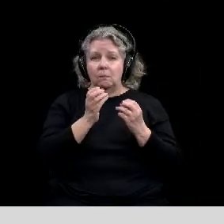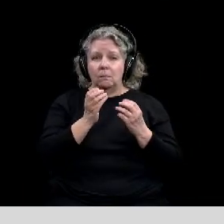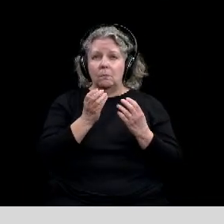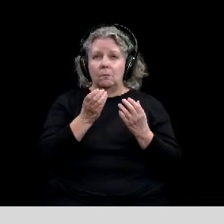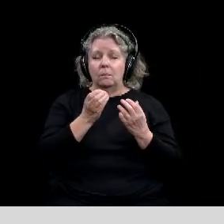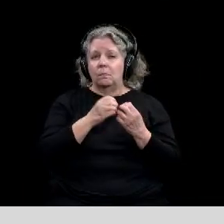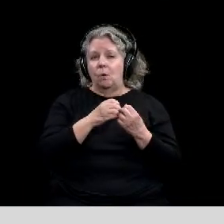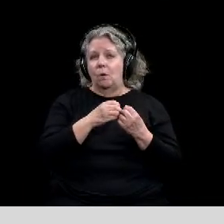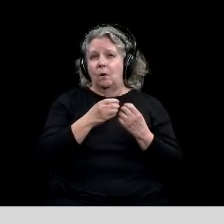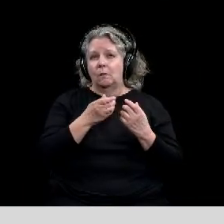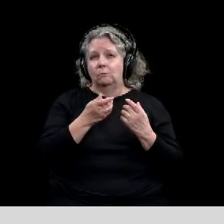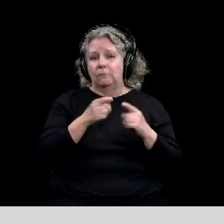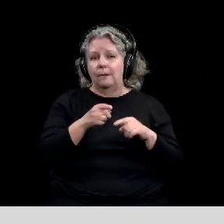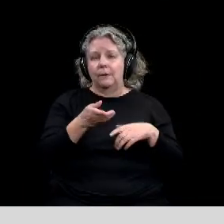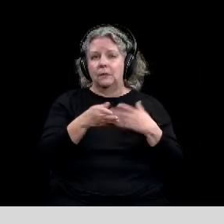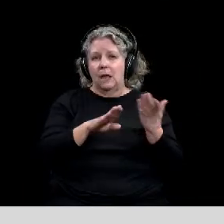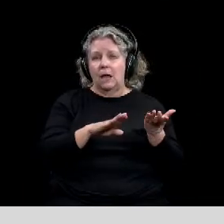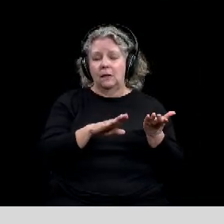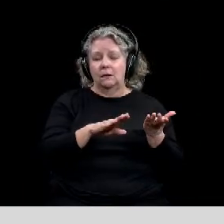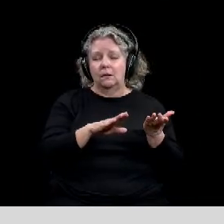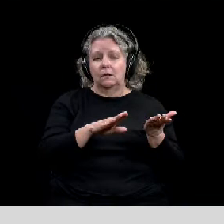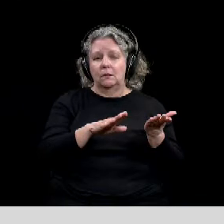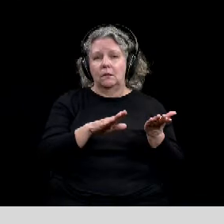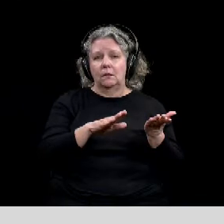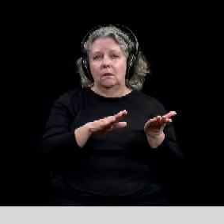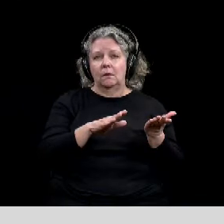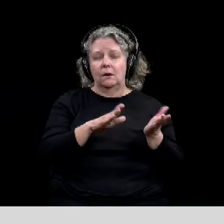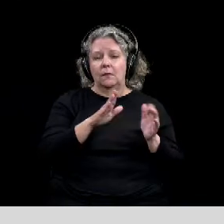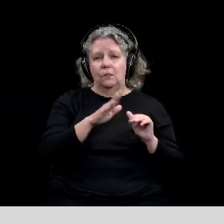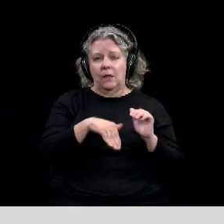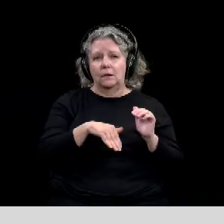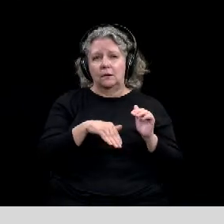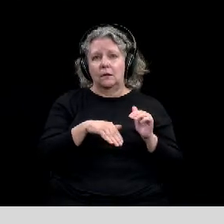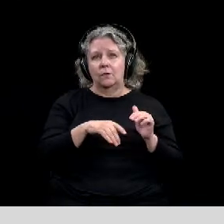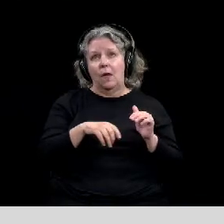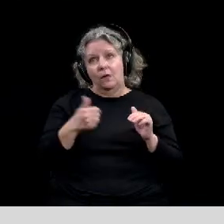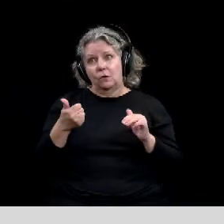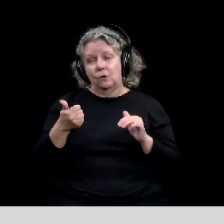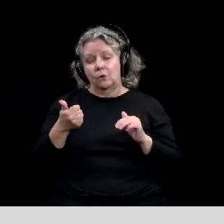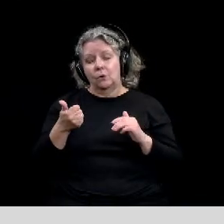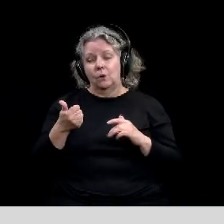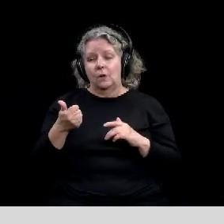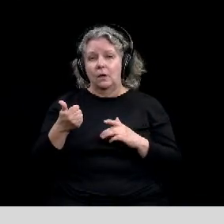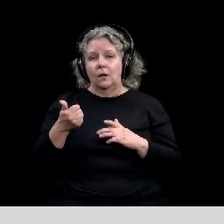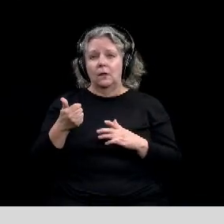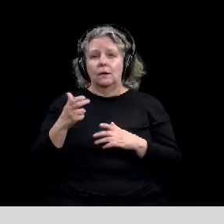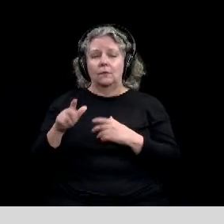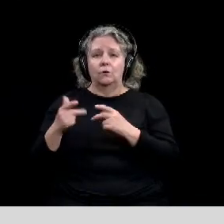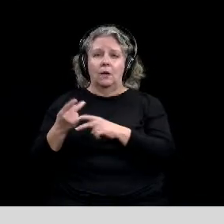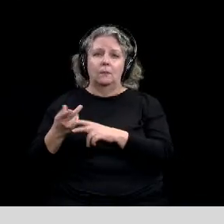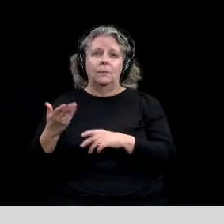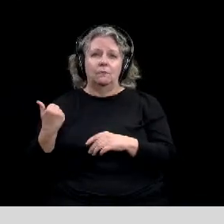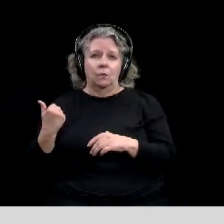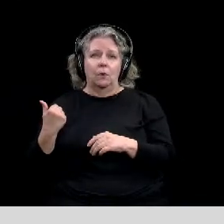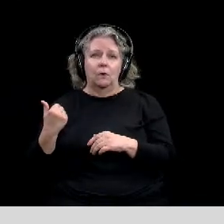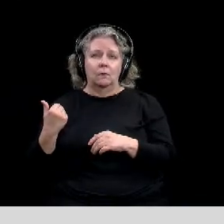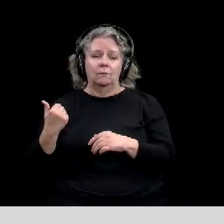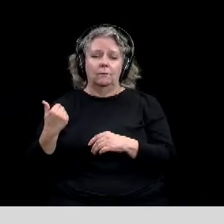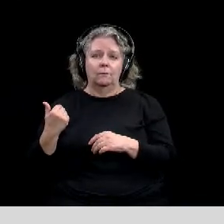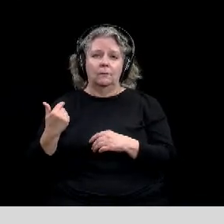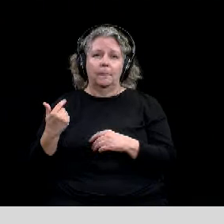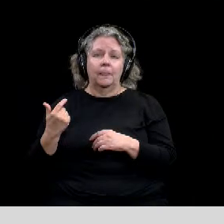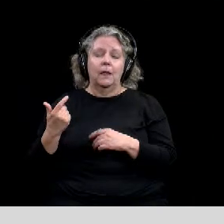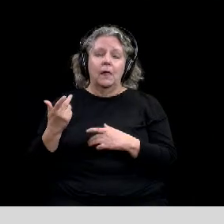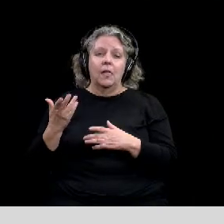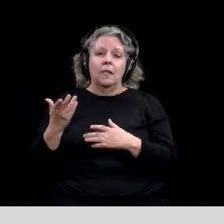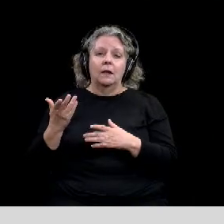more common strains. And this was corroborated by the UK government's chief scientific